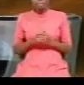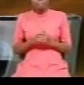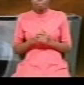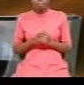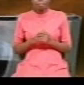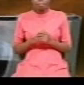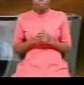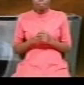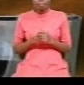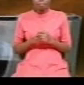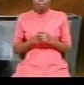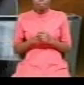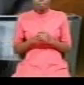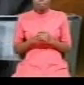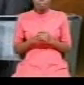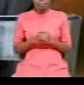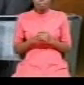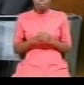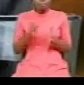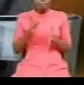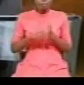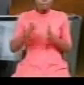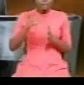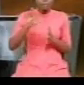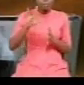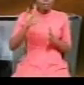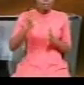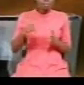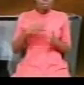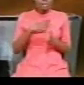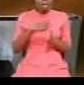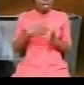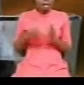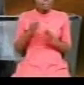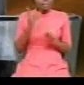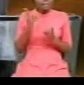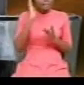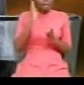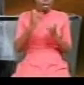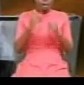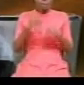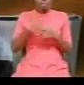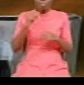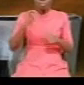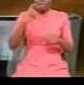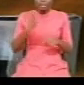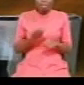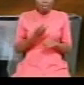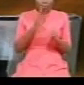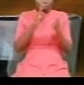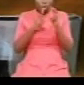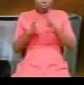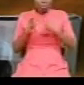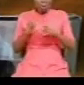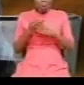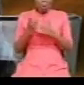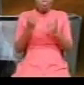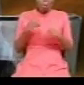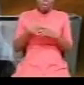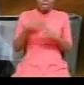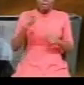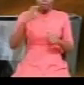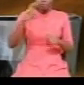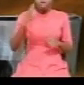they were found ready. Verse 38. And if he shall come in the second watch, or come in the